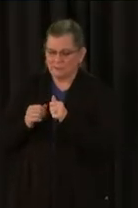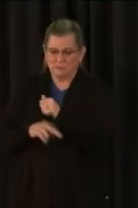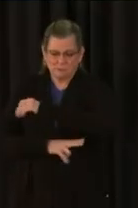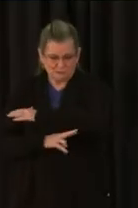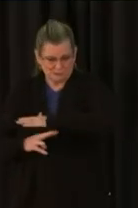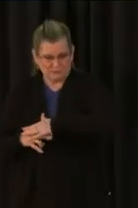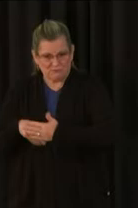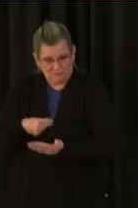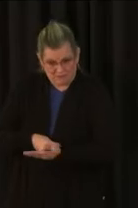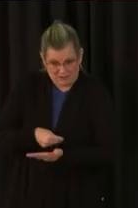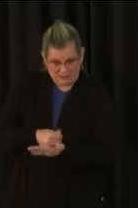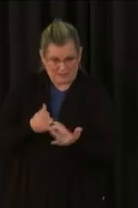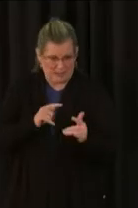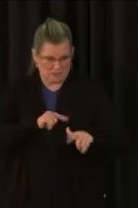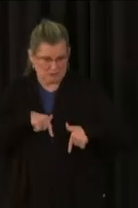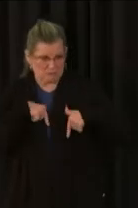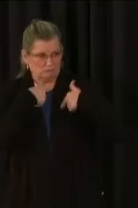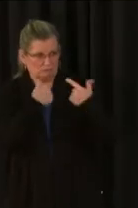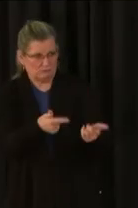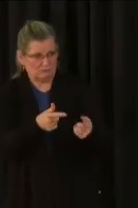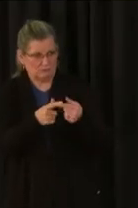in Sabanglai Cook.